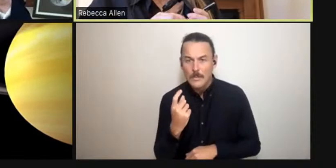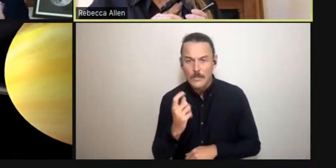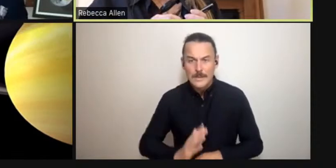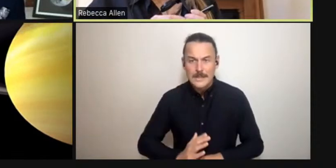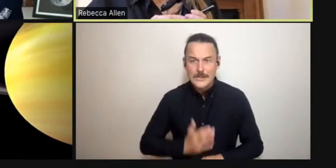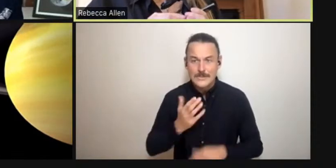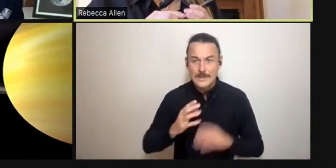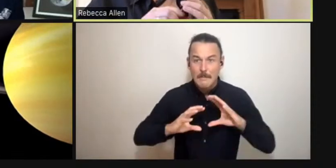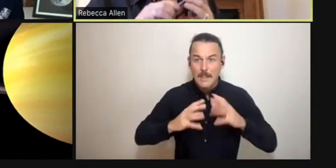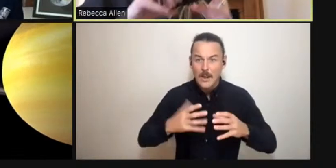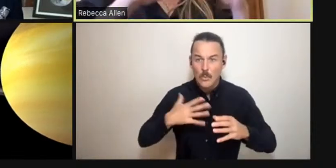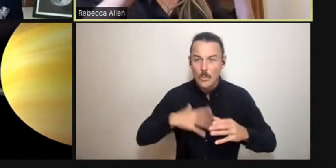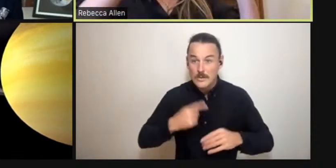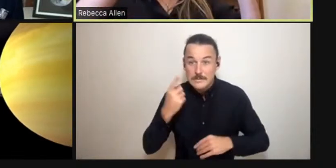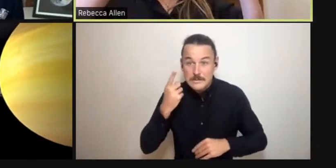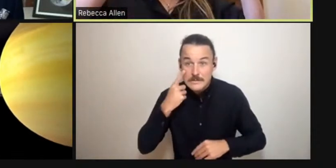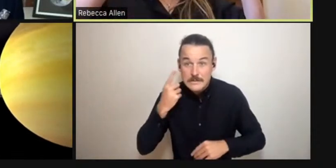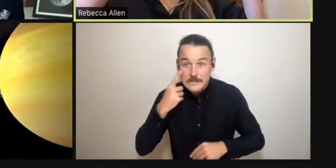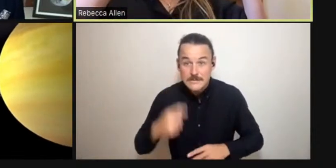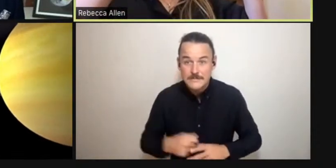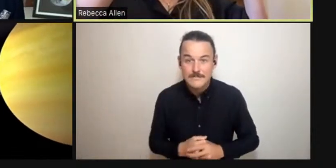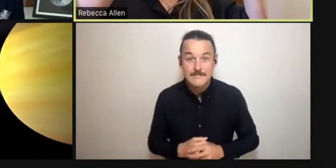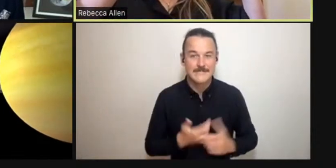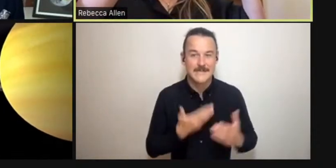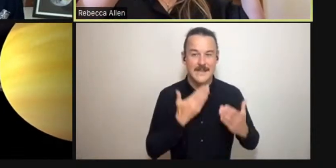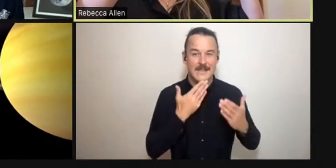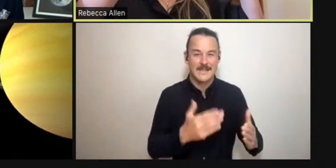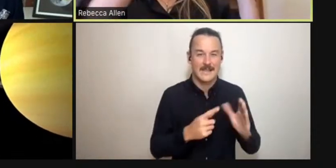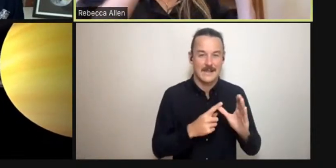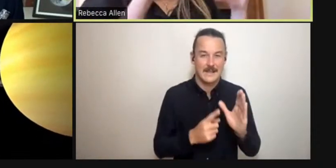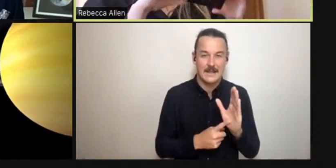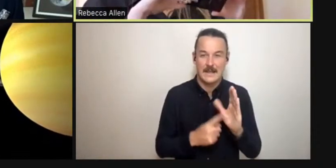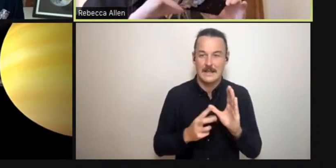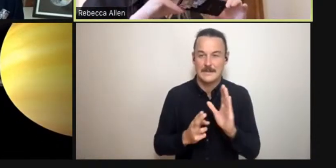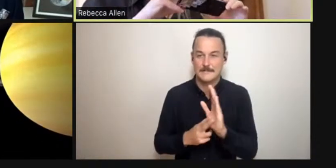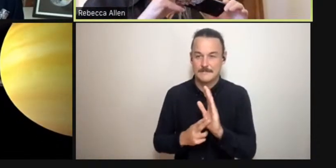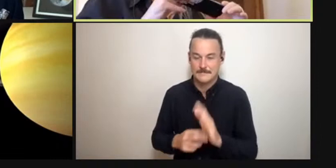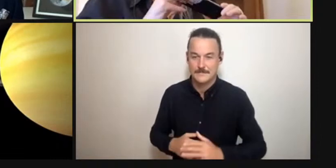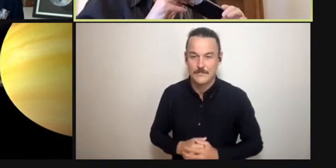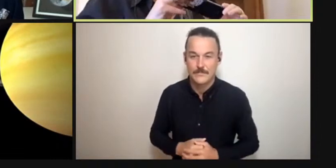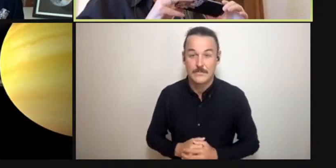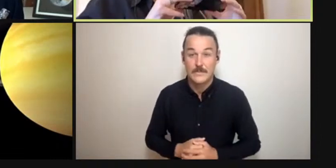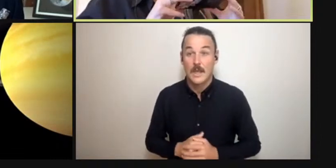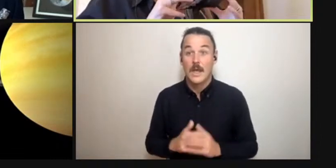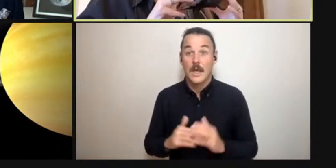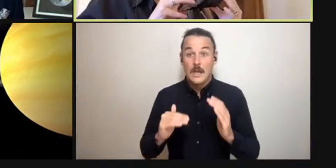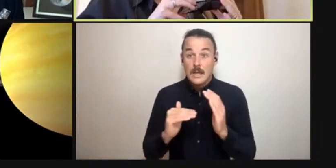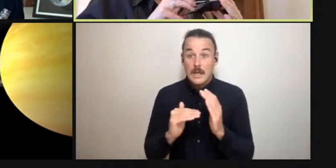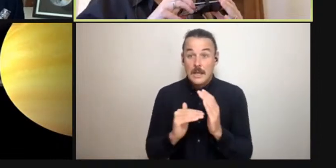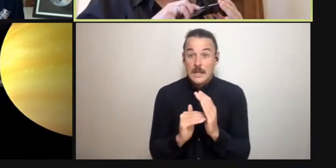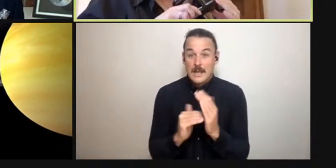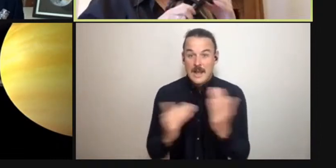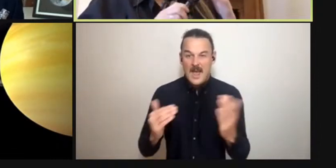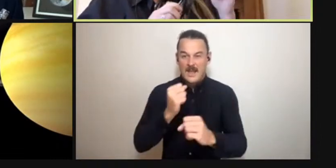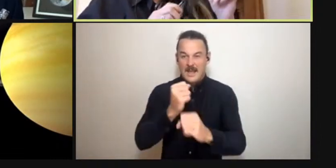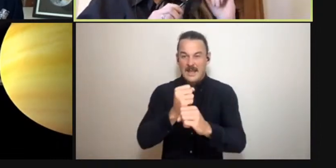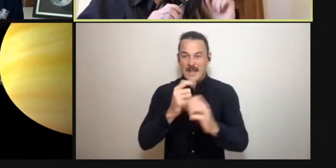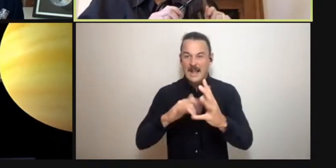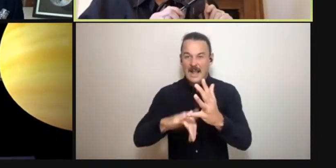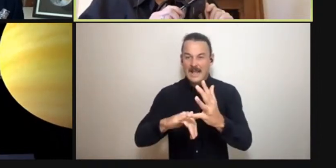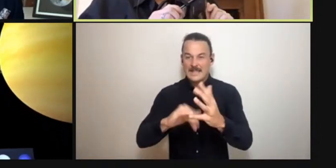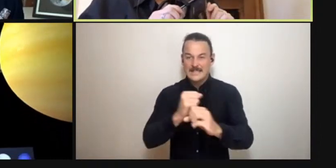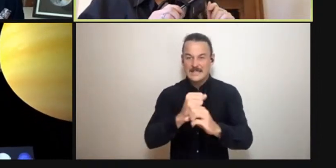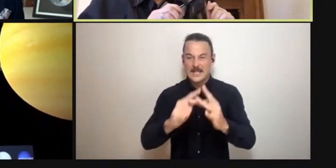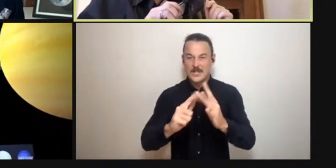Thanks, Alan. So let's now step away from the gas giants, and on our